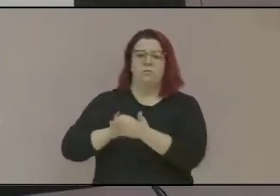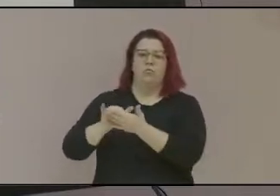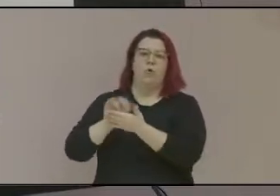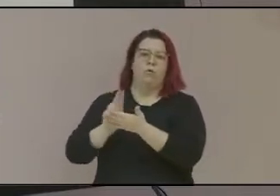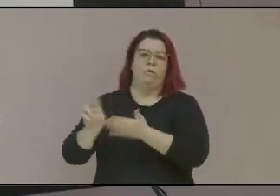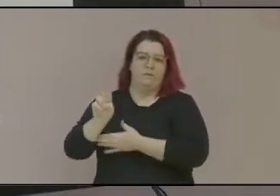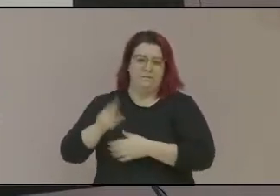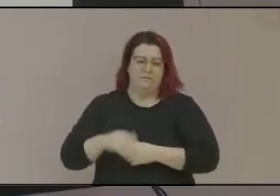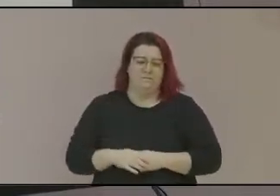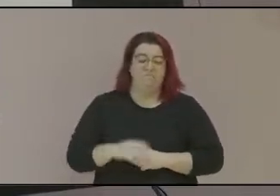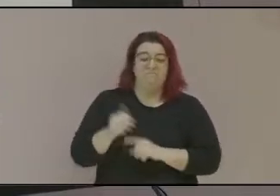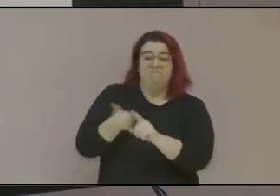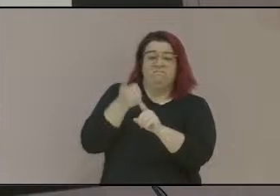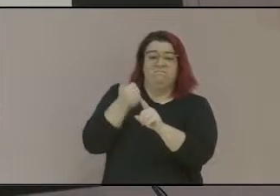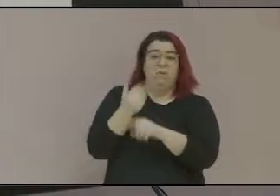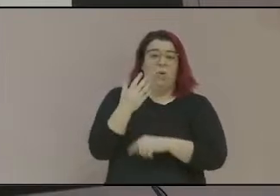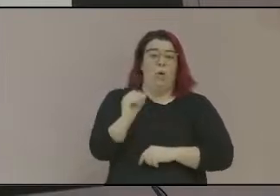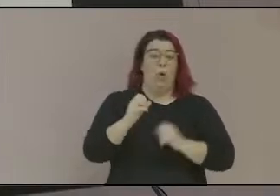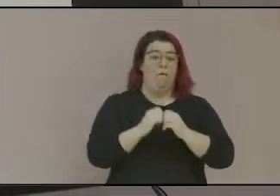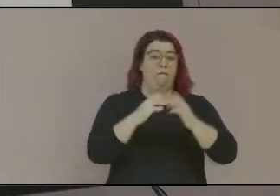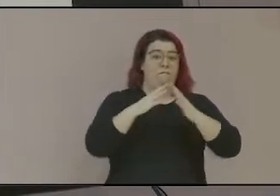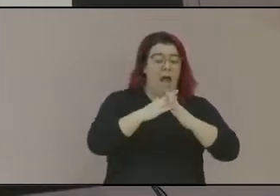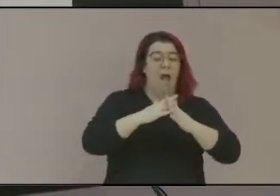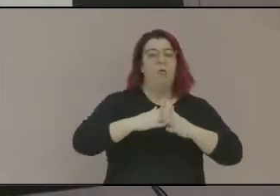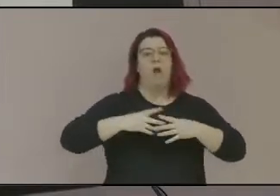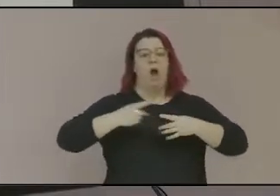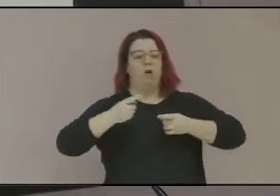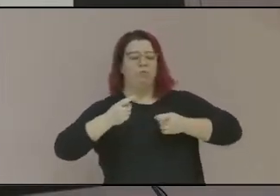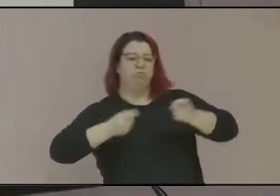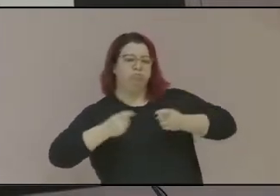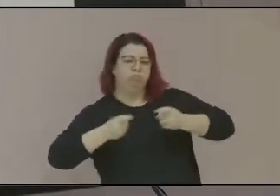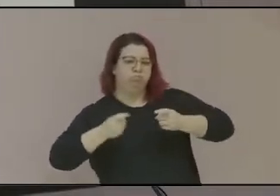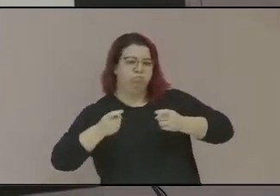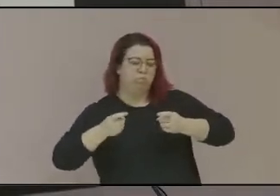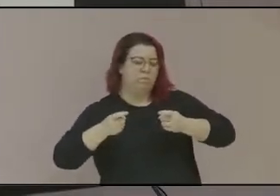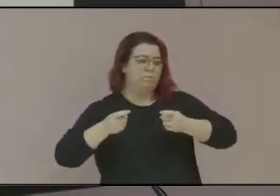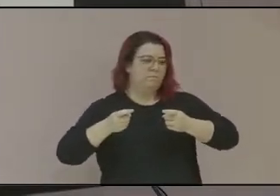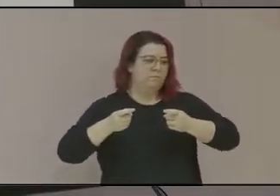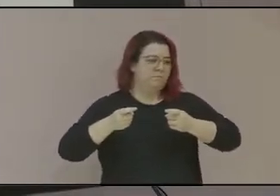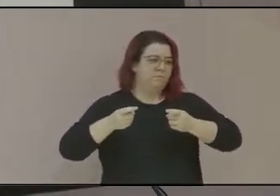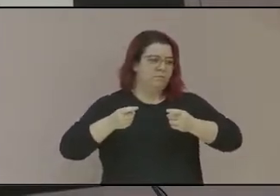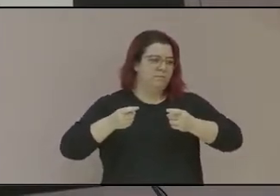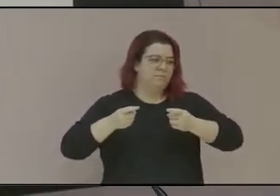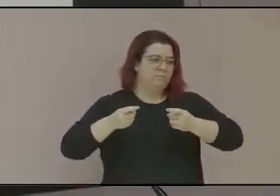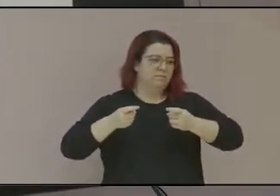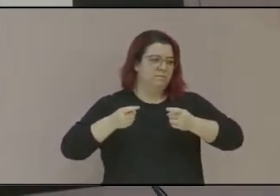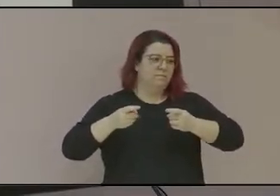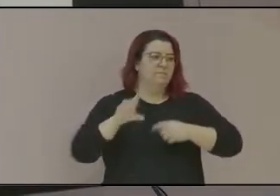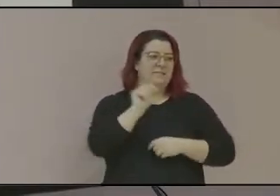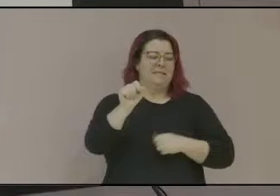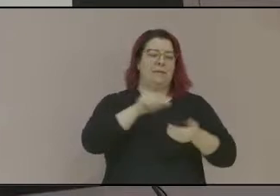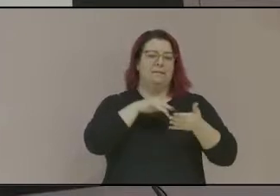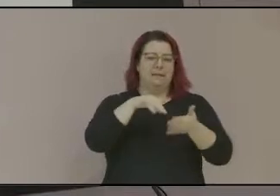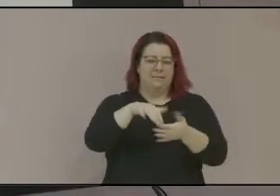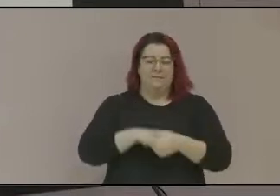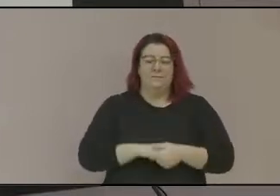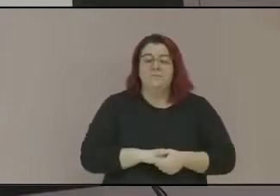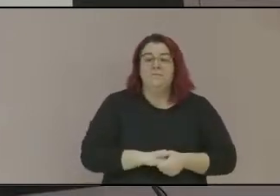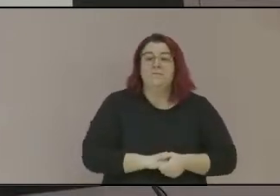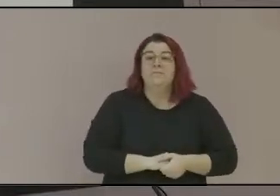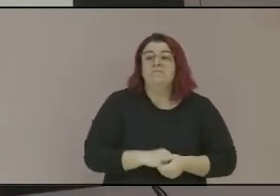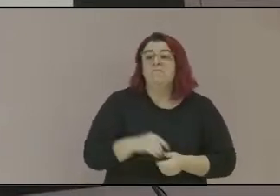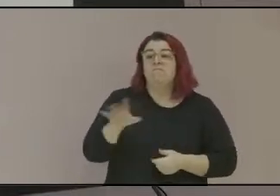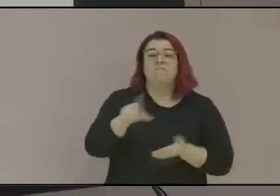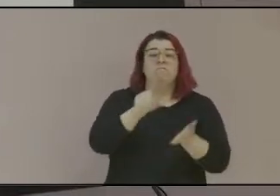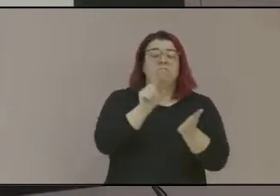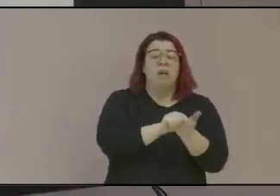co-founded and directs the NYU Center for Disability Studies. Across more than 80 scholarly